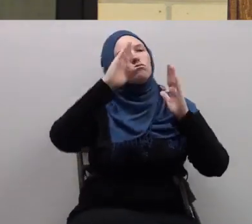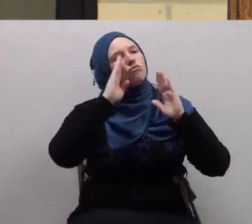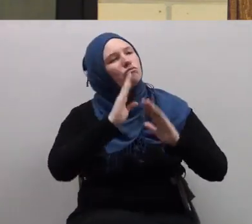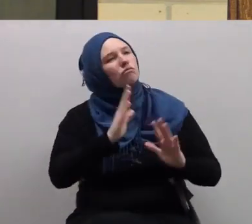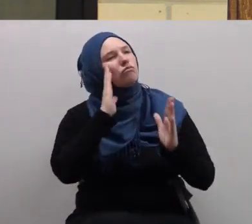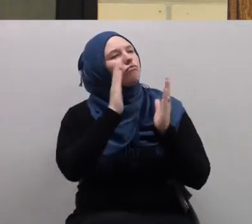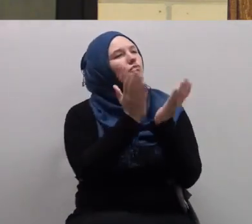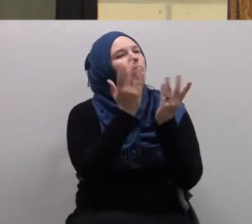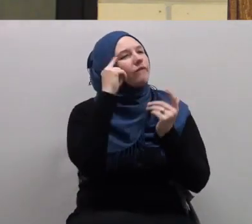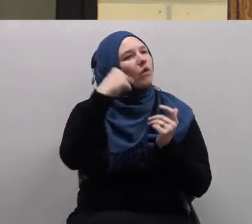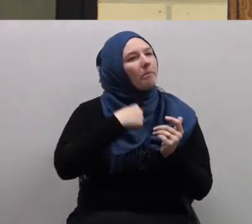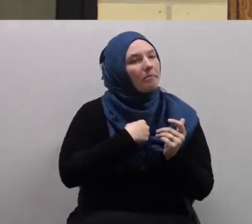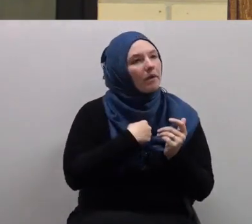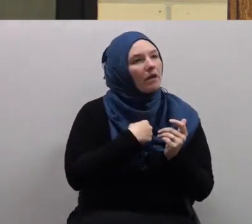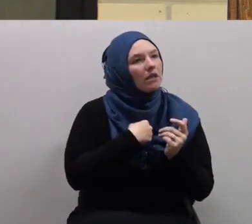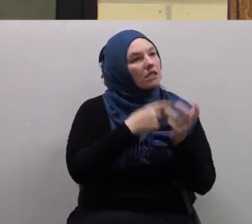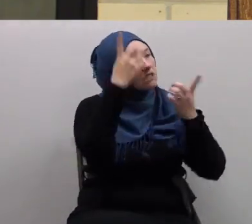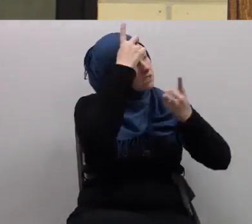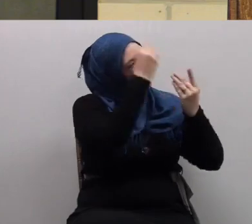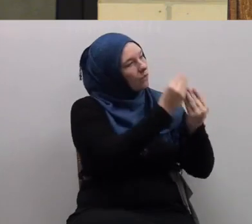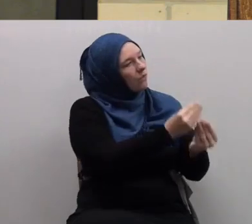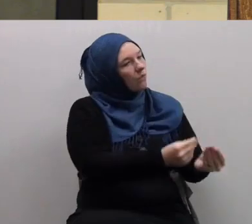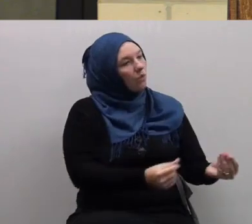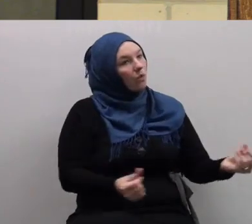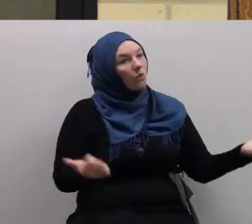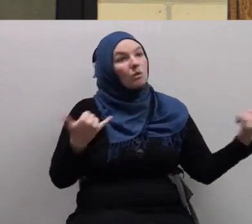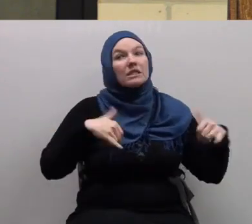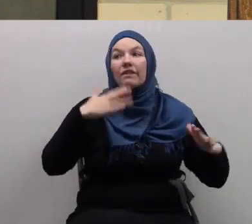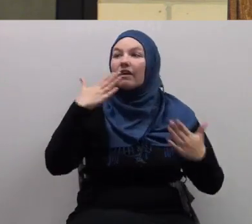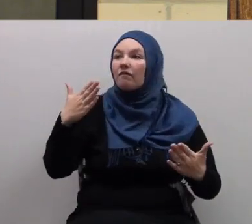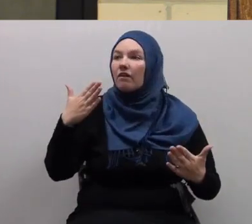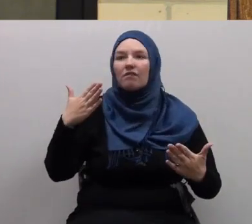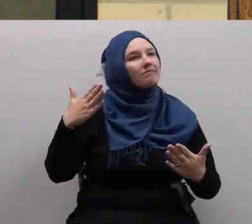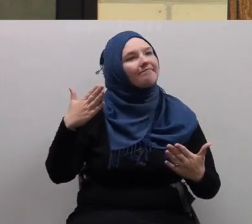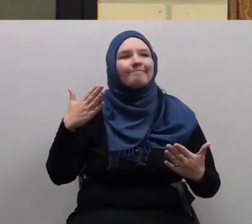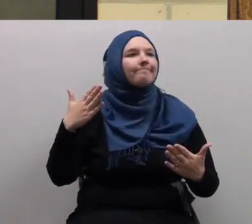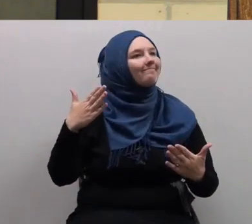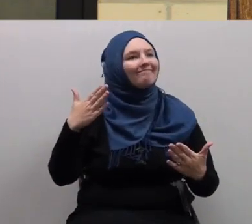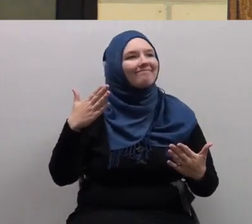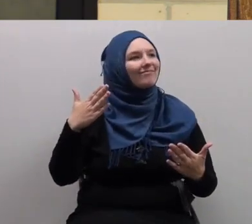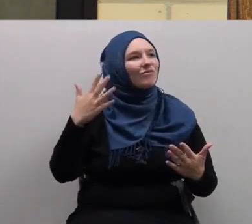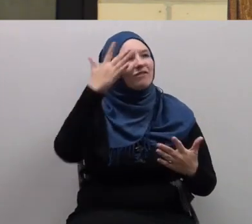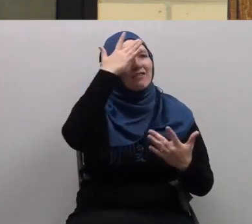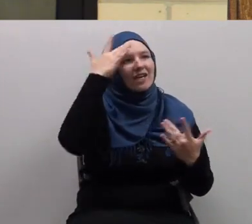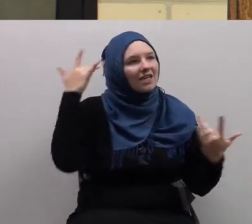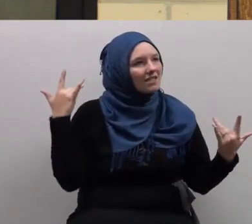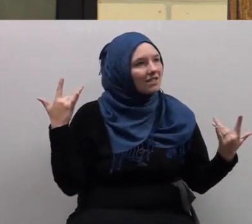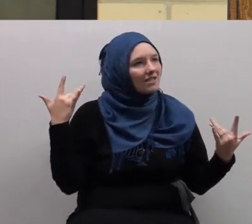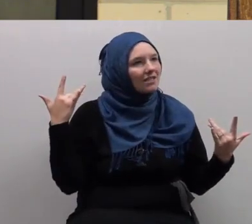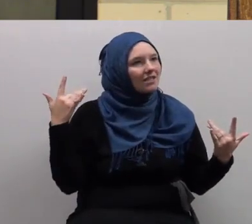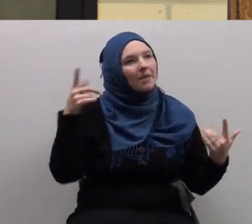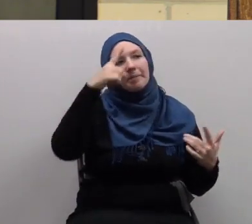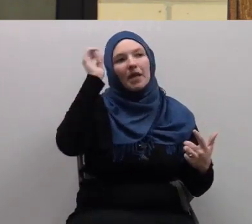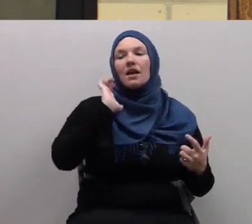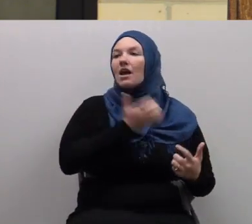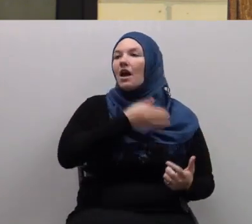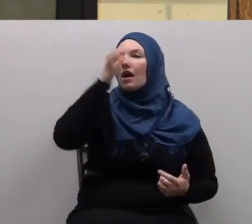is subsiding or fading away? No, we don't. Why? Because our concept